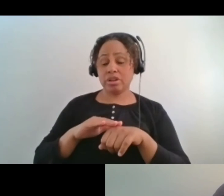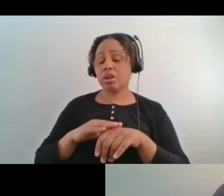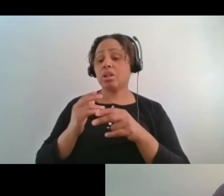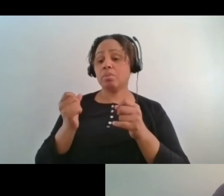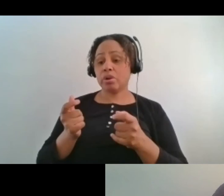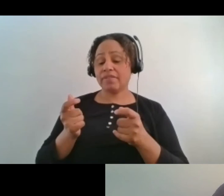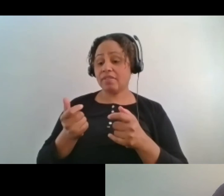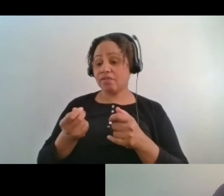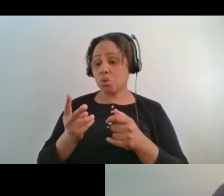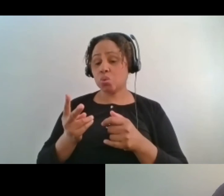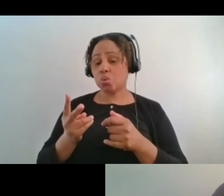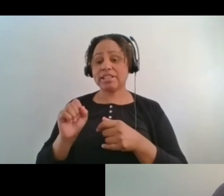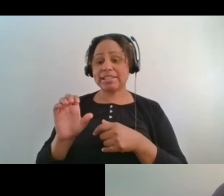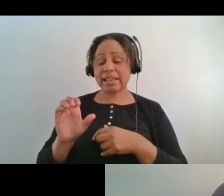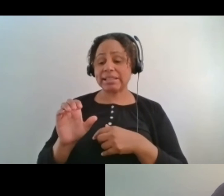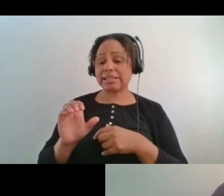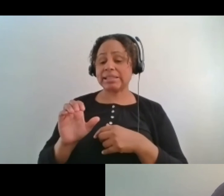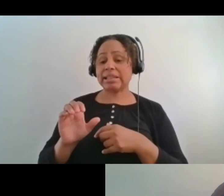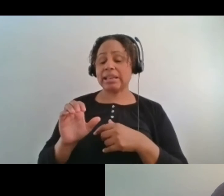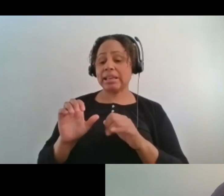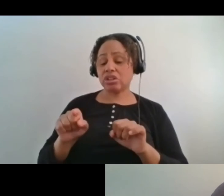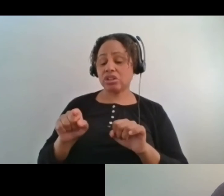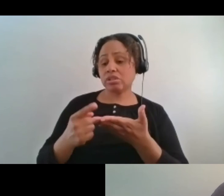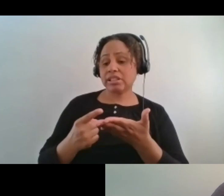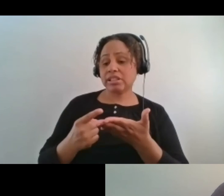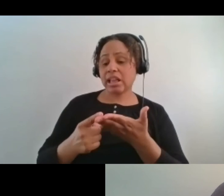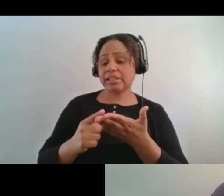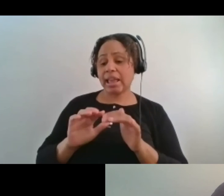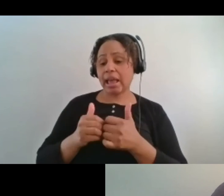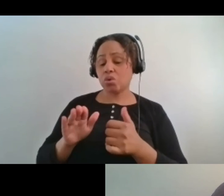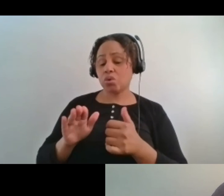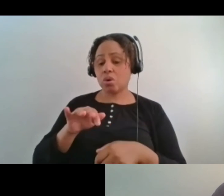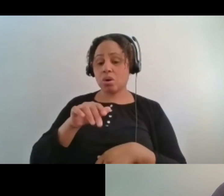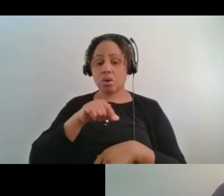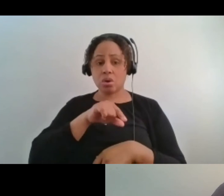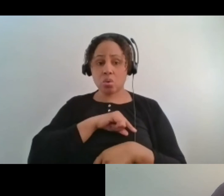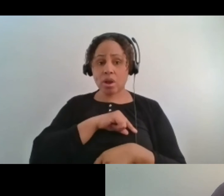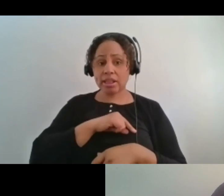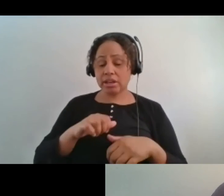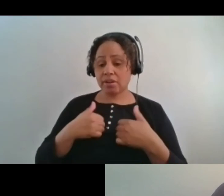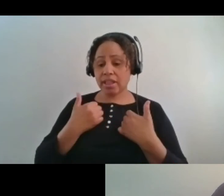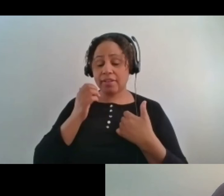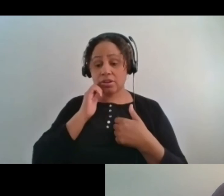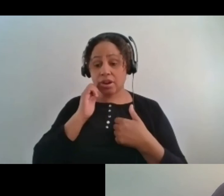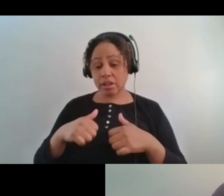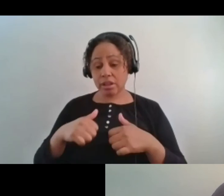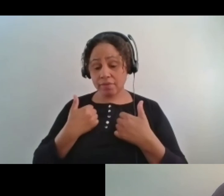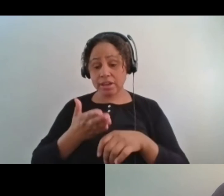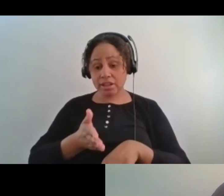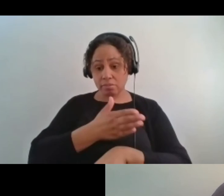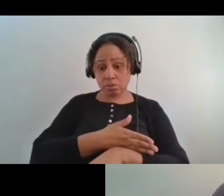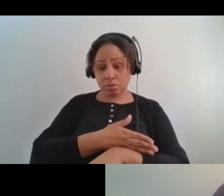few seconds, how your quality of life and daily living has improved since getting